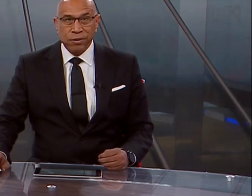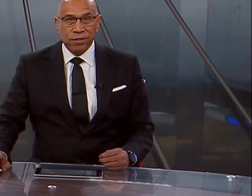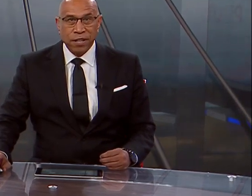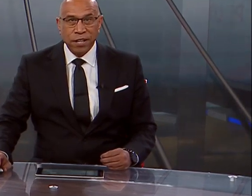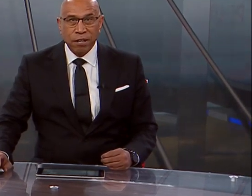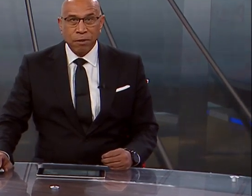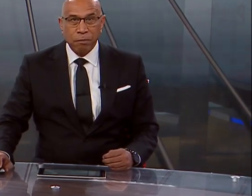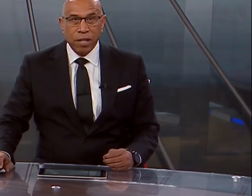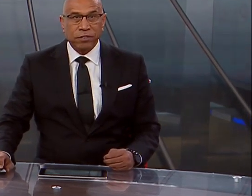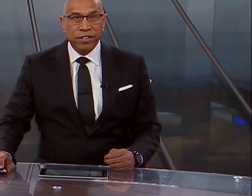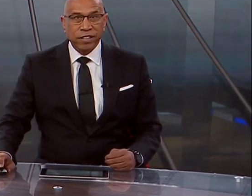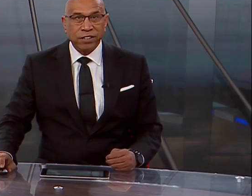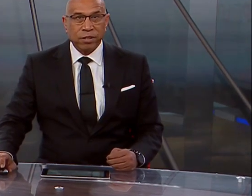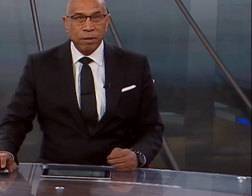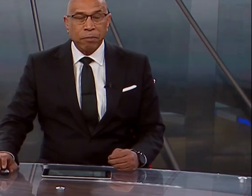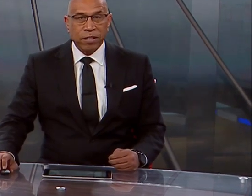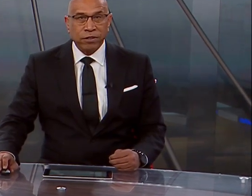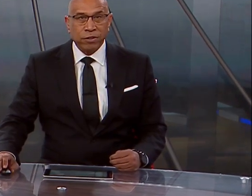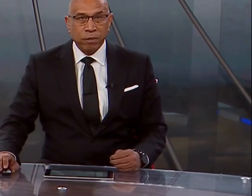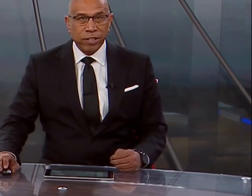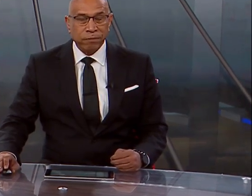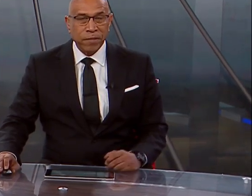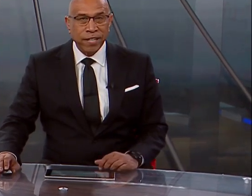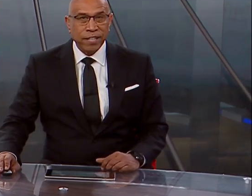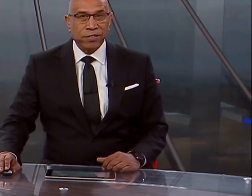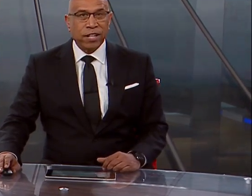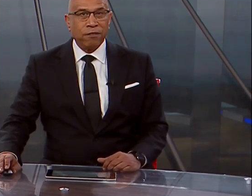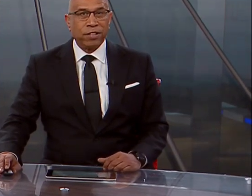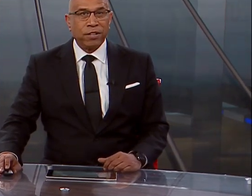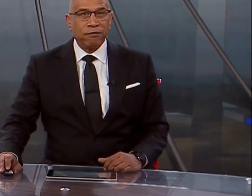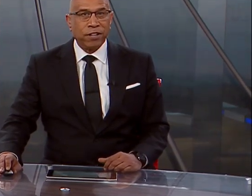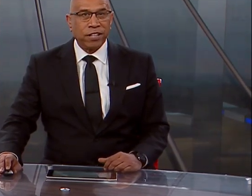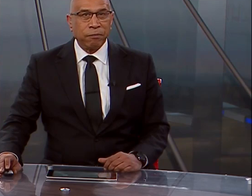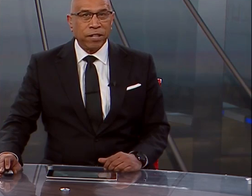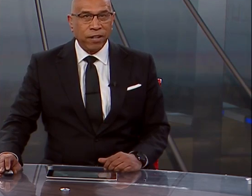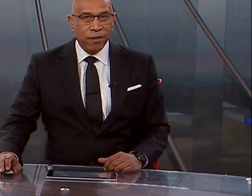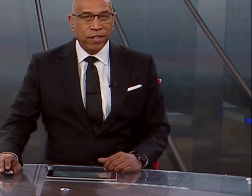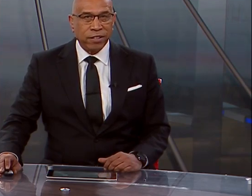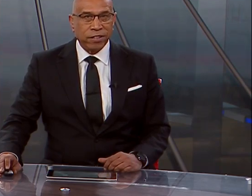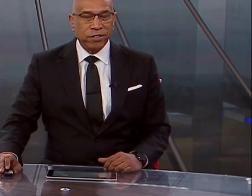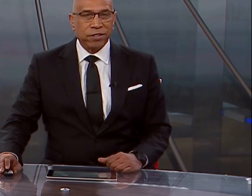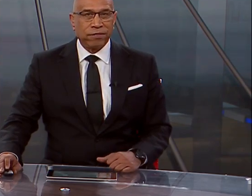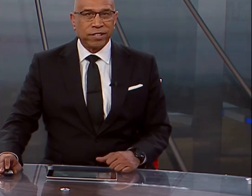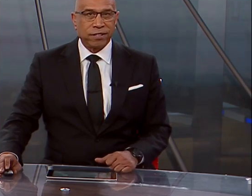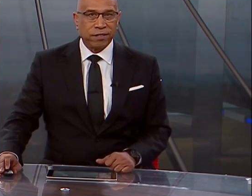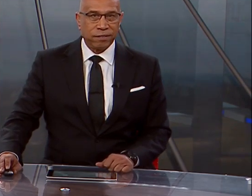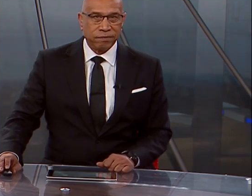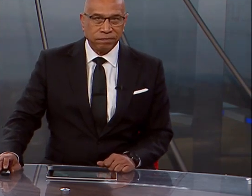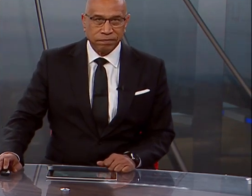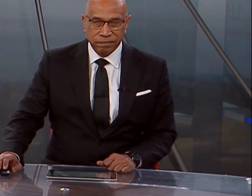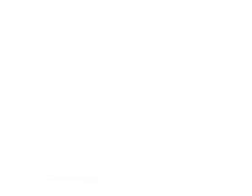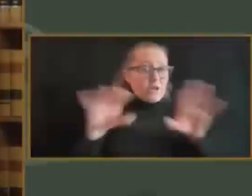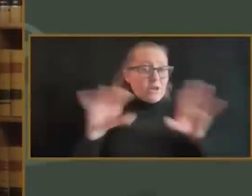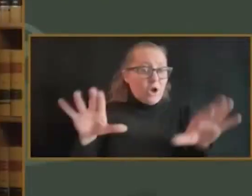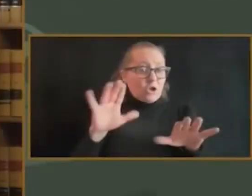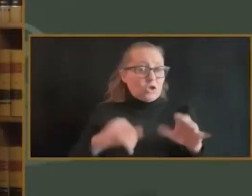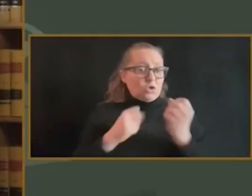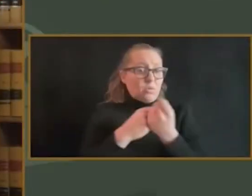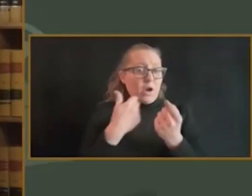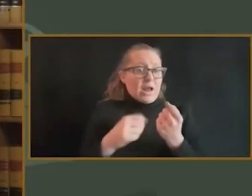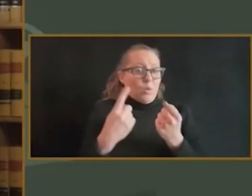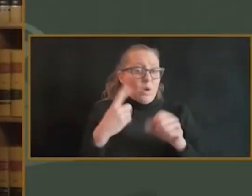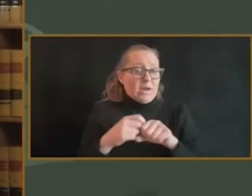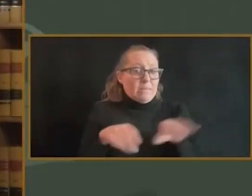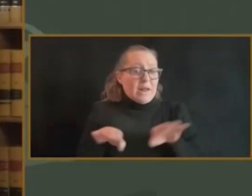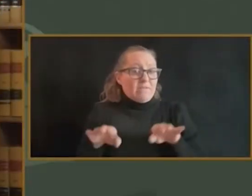to good use, but much of it needs to be better distributed. Here's the governor on funding mental health and addiction services. But we